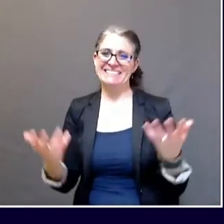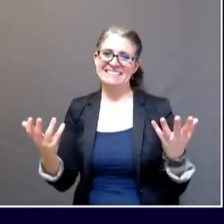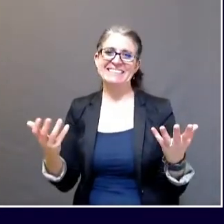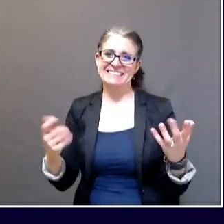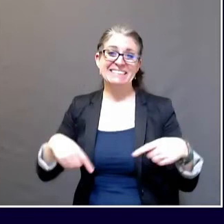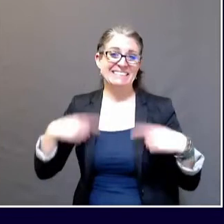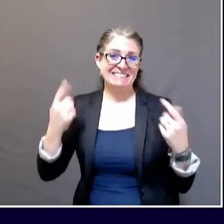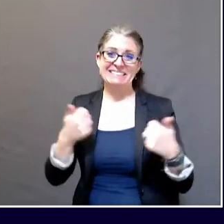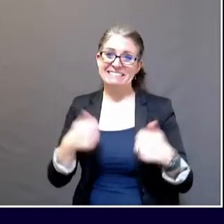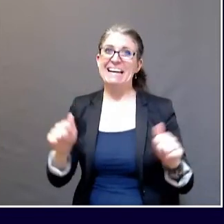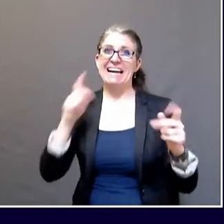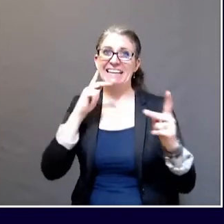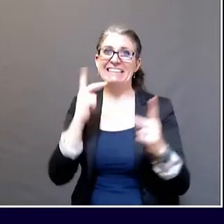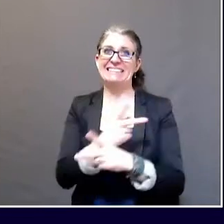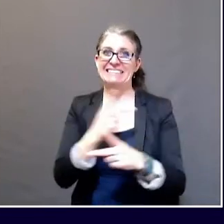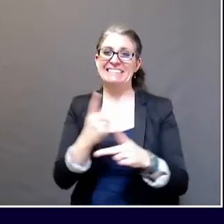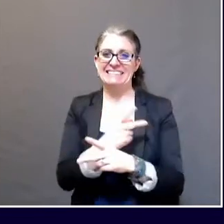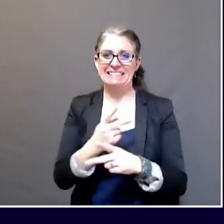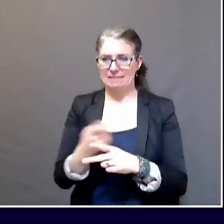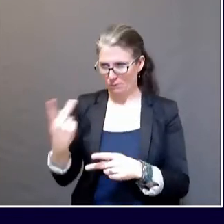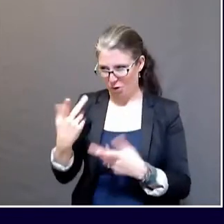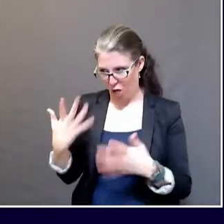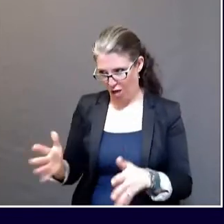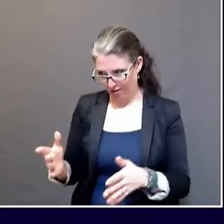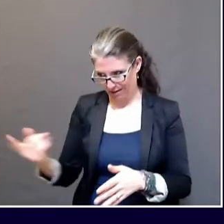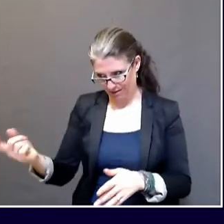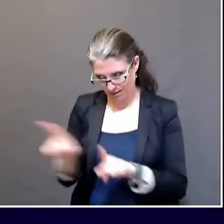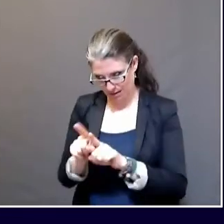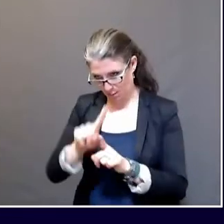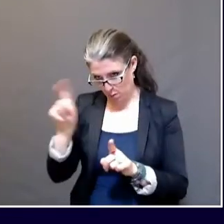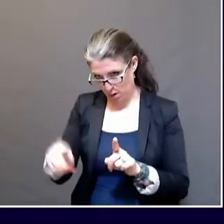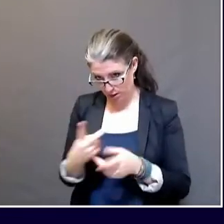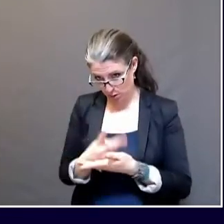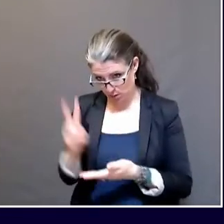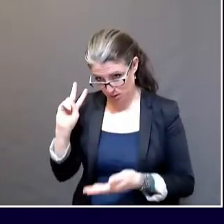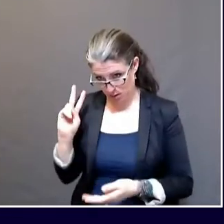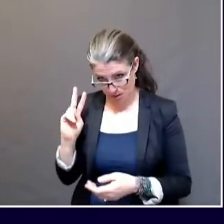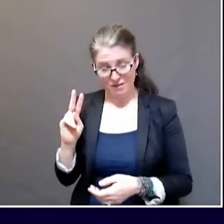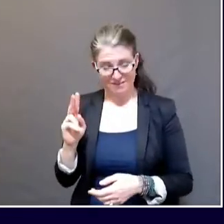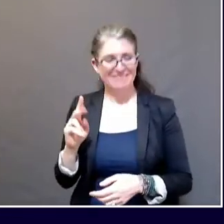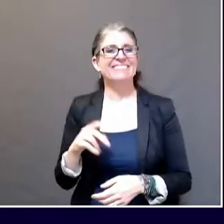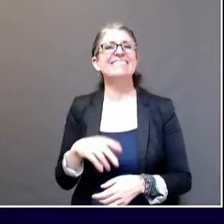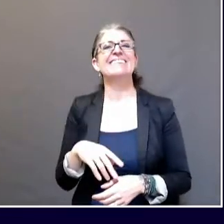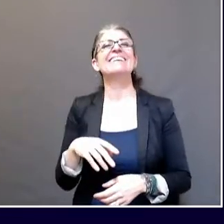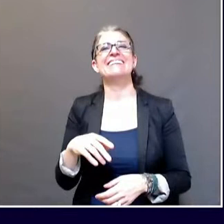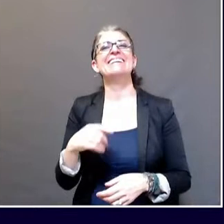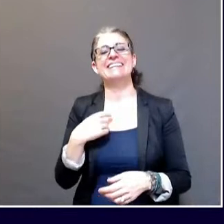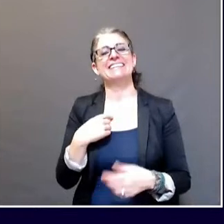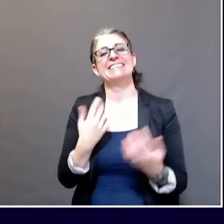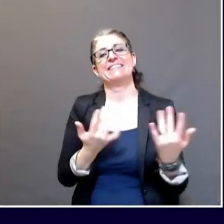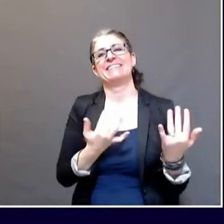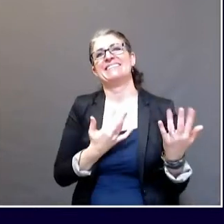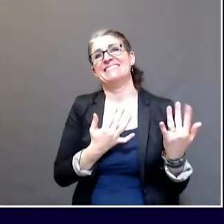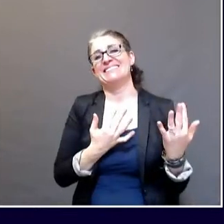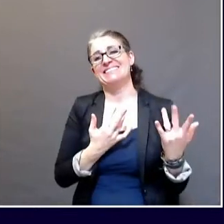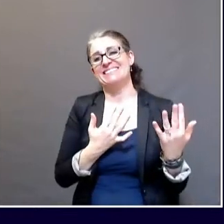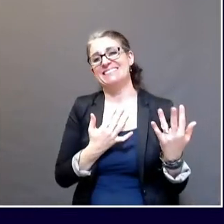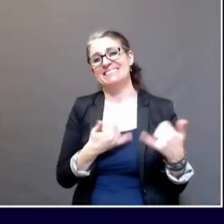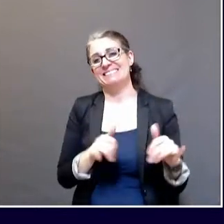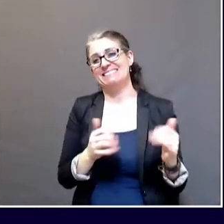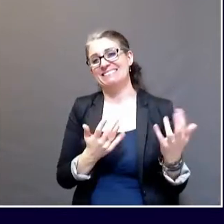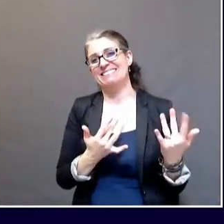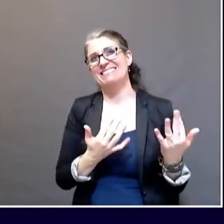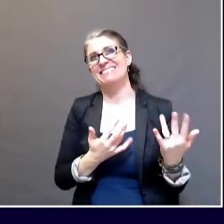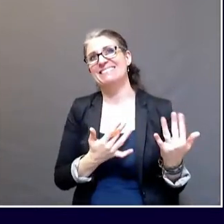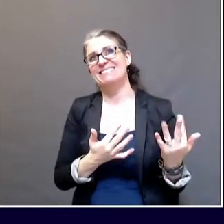ago. Initially, I think you and I thought of it as a waiting room. We're thinking of it as a pre-registration. We're working to bring